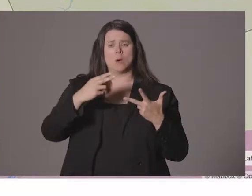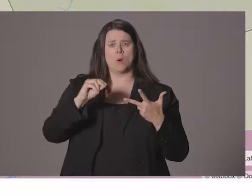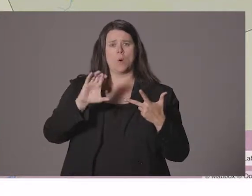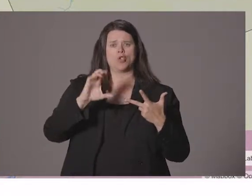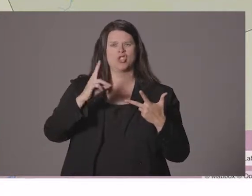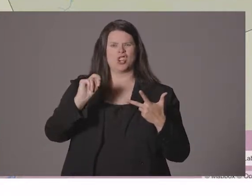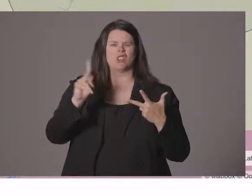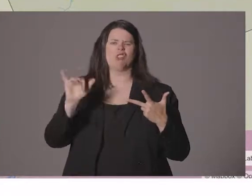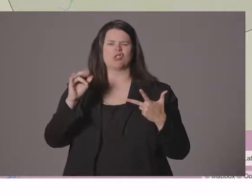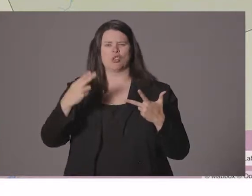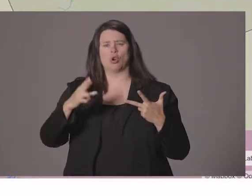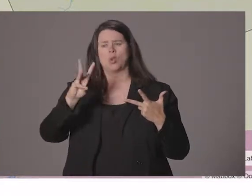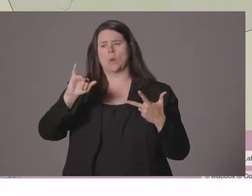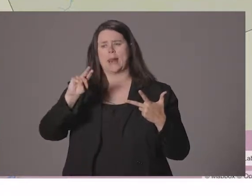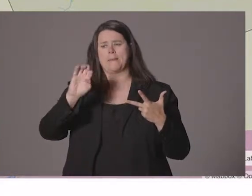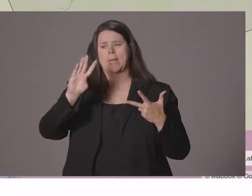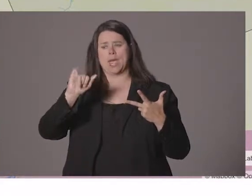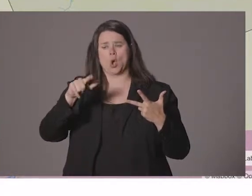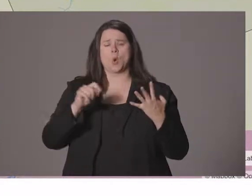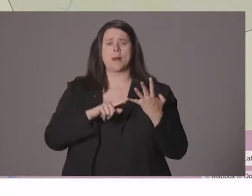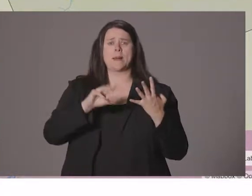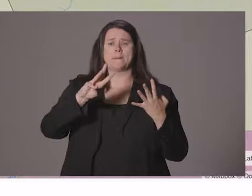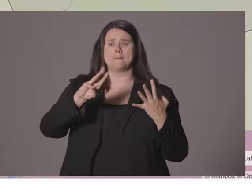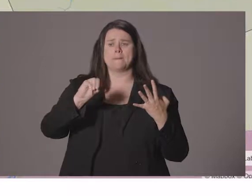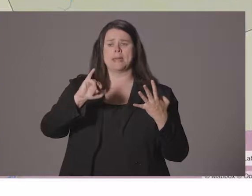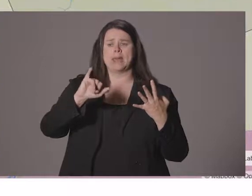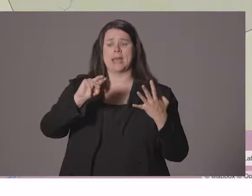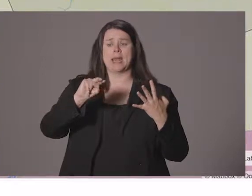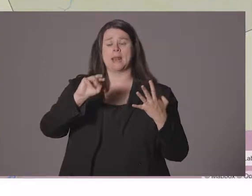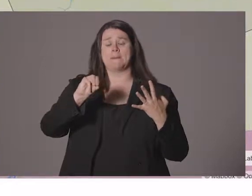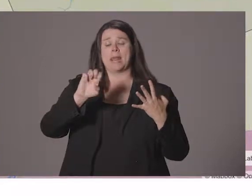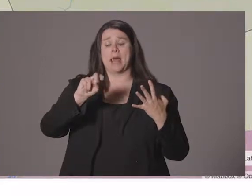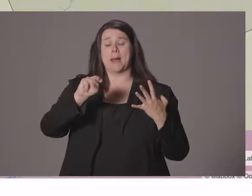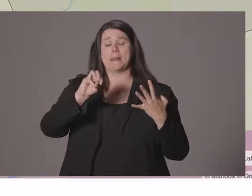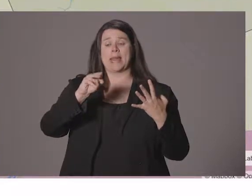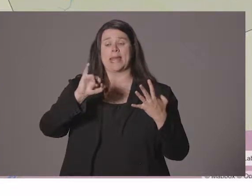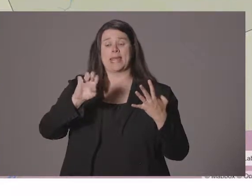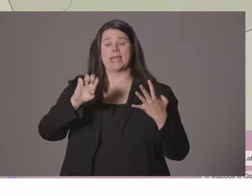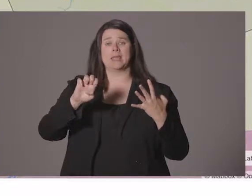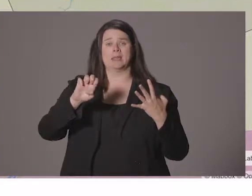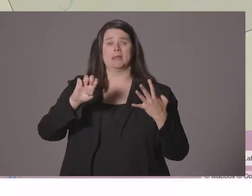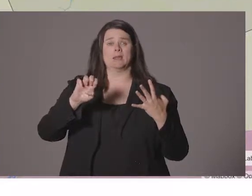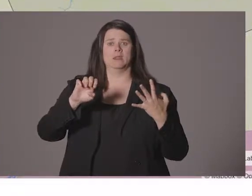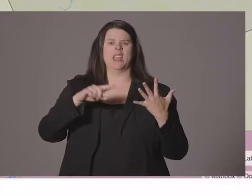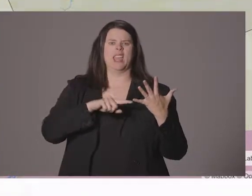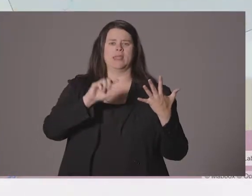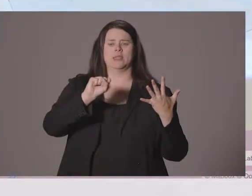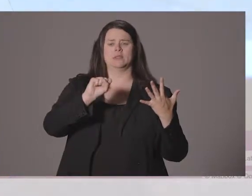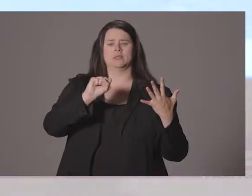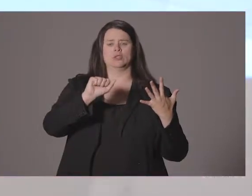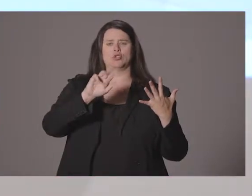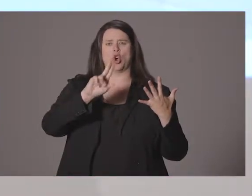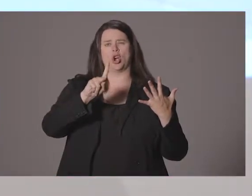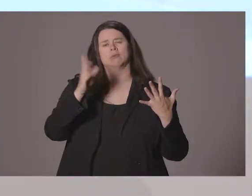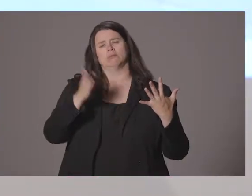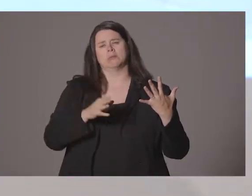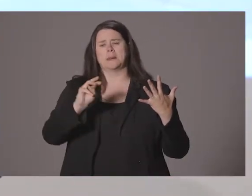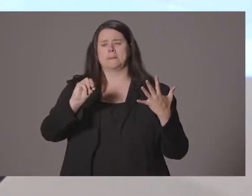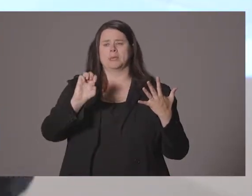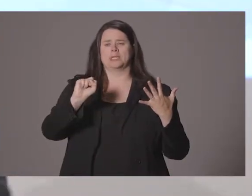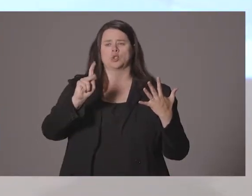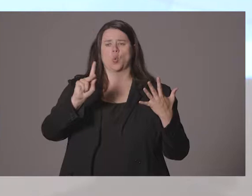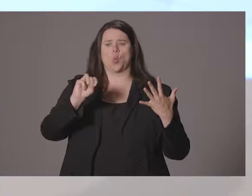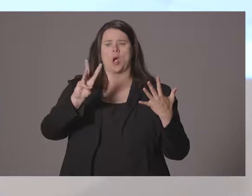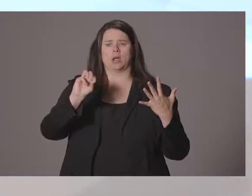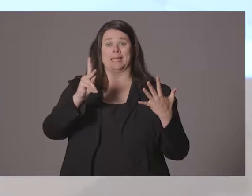the Menominee, and the Sauk and Meskwaki. So I do this intentionally, right? This might feel dry, it might feel